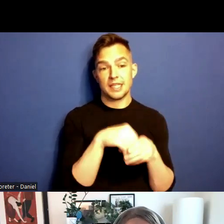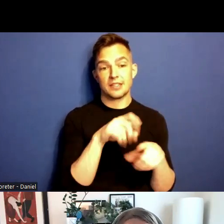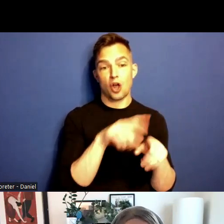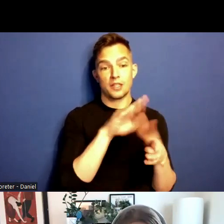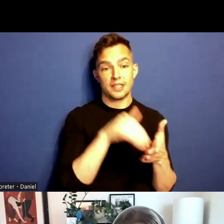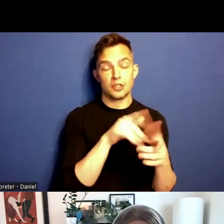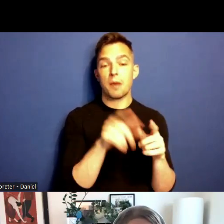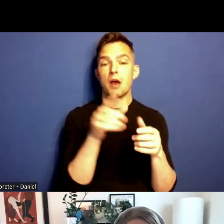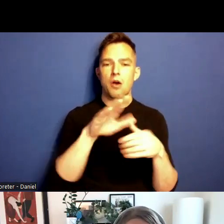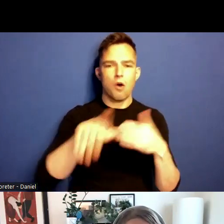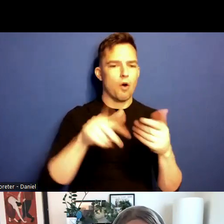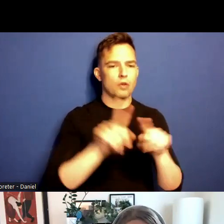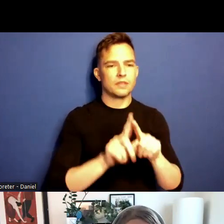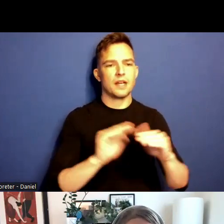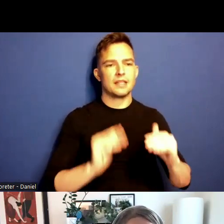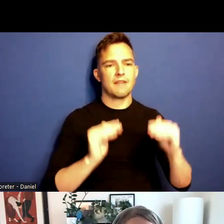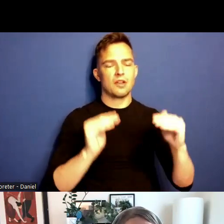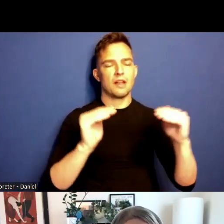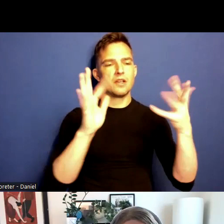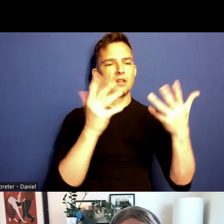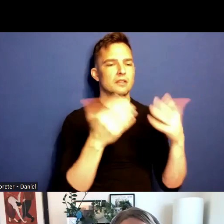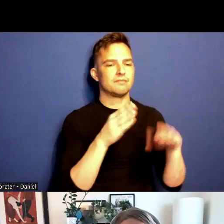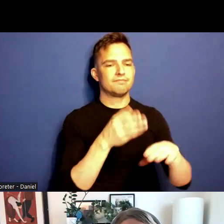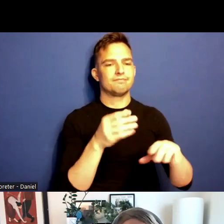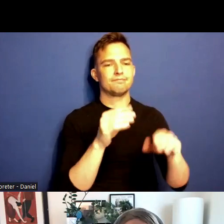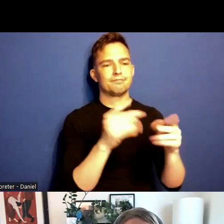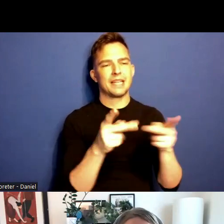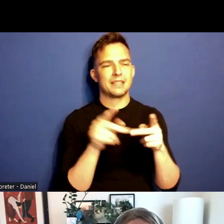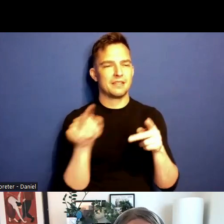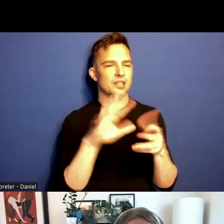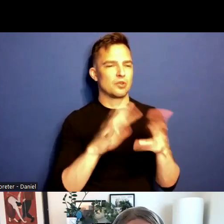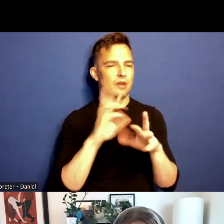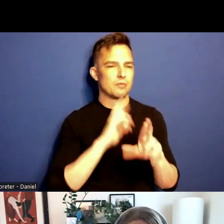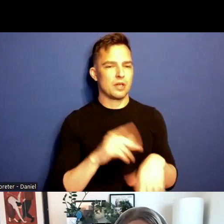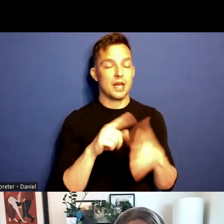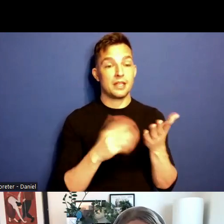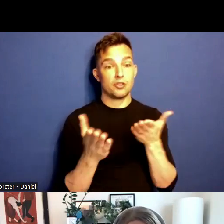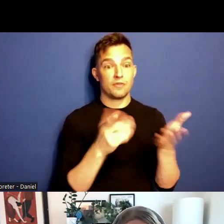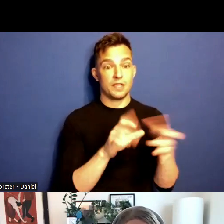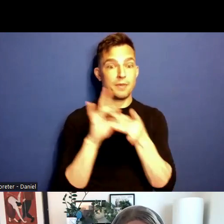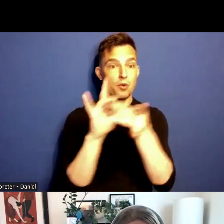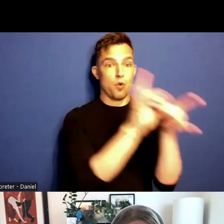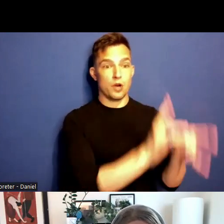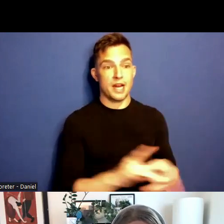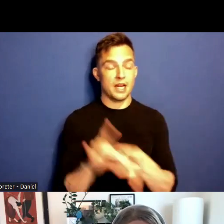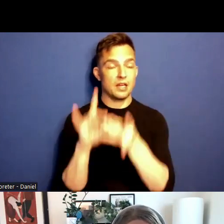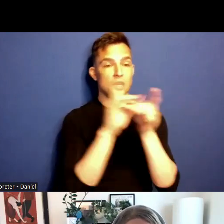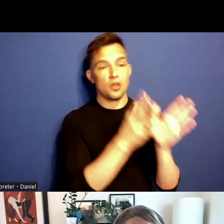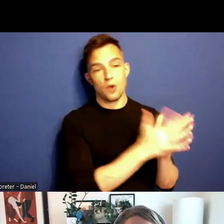also in all levels of crisis response, and that those services do need to be coordinated across the